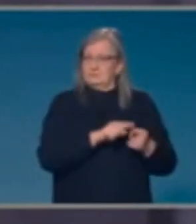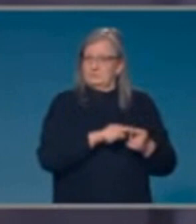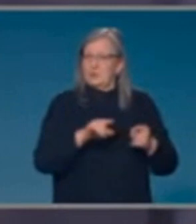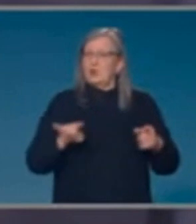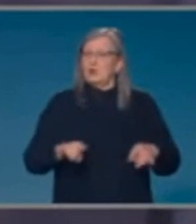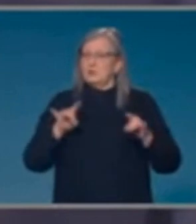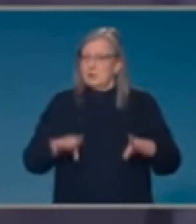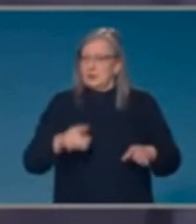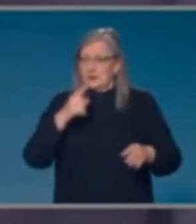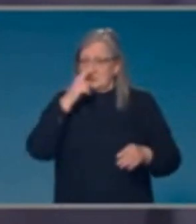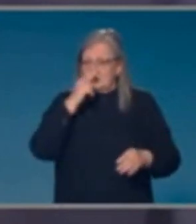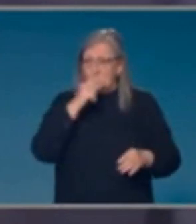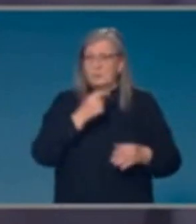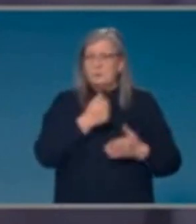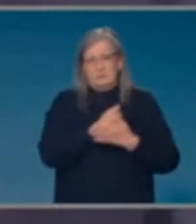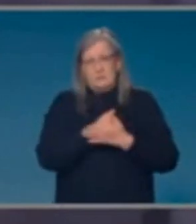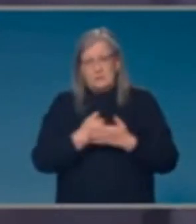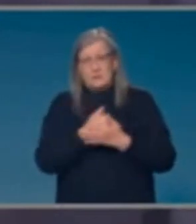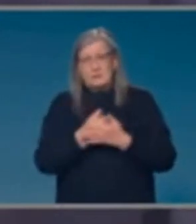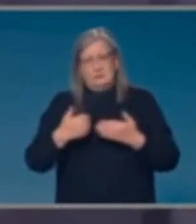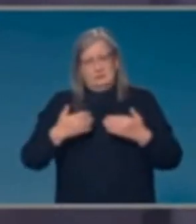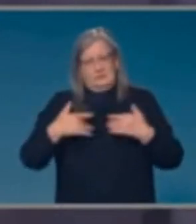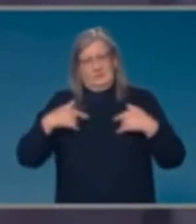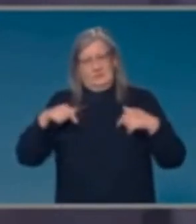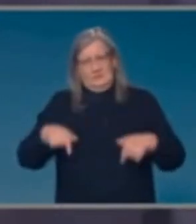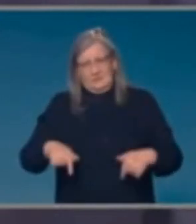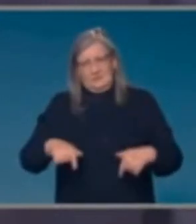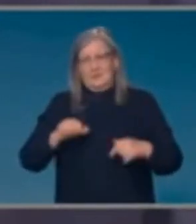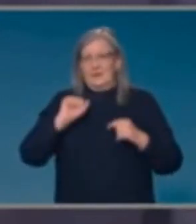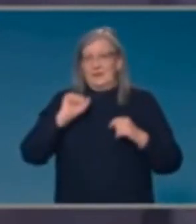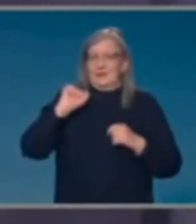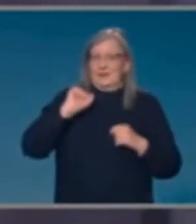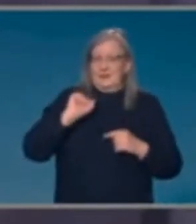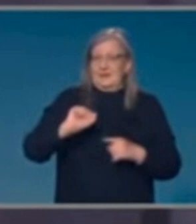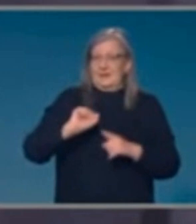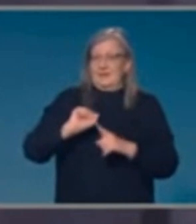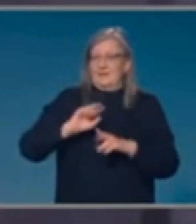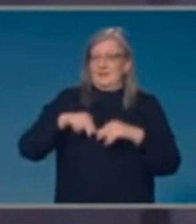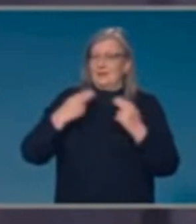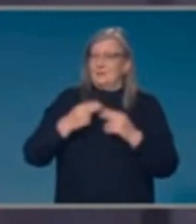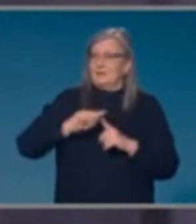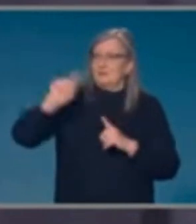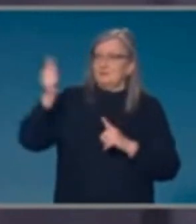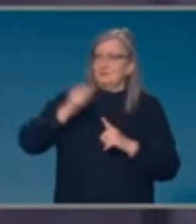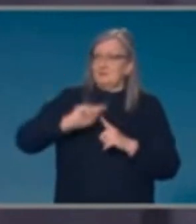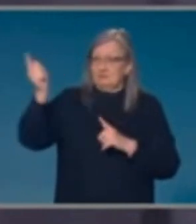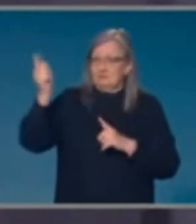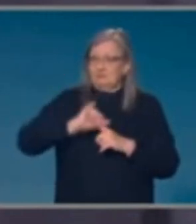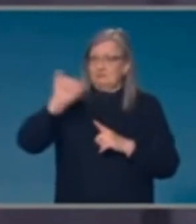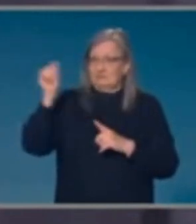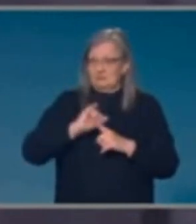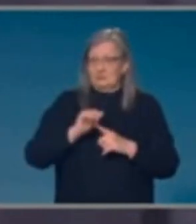citizens, permanent residents, their families coming and going from Australia, those Australians and similar